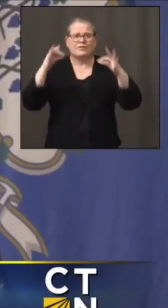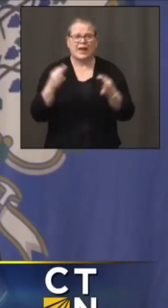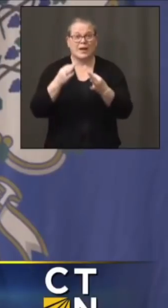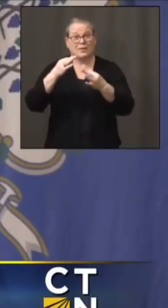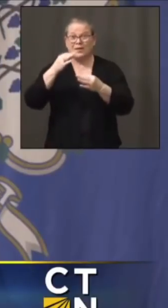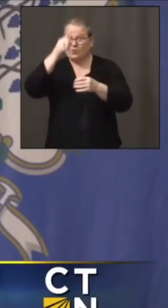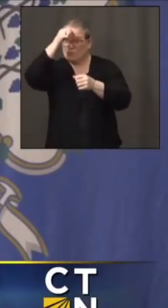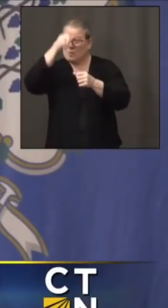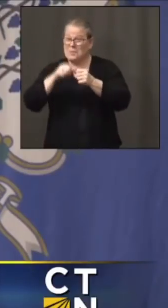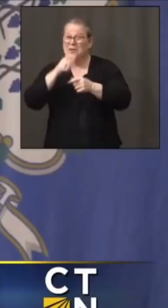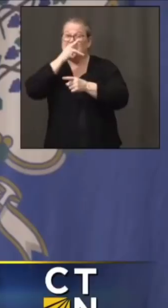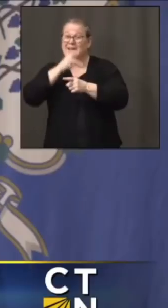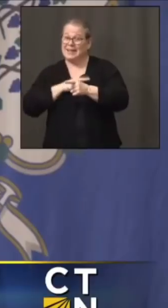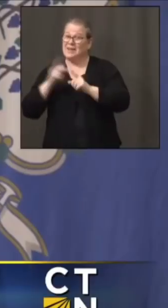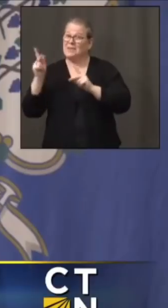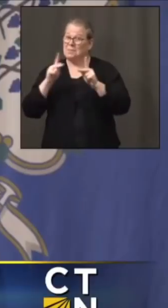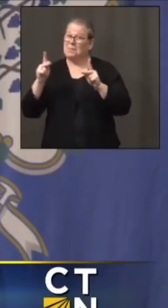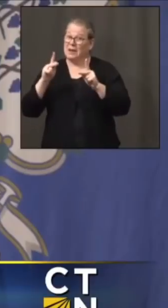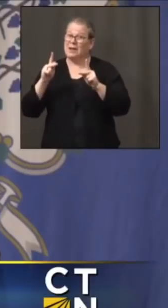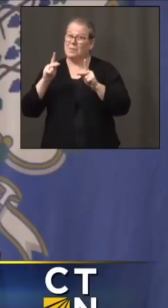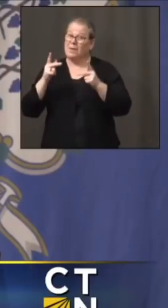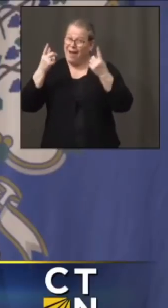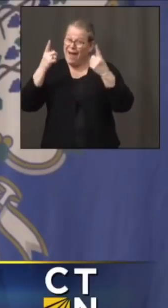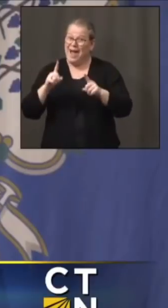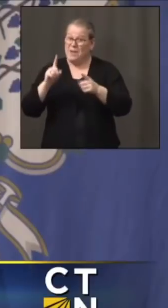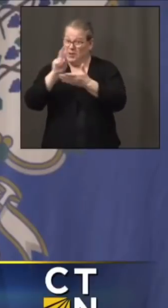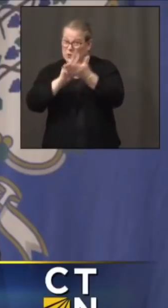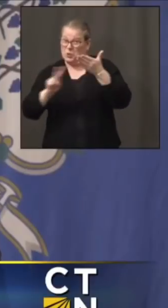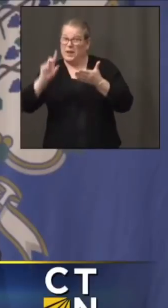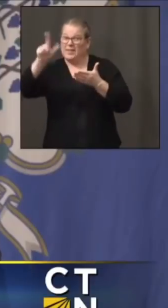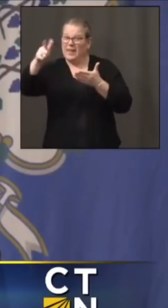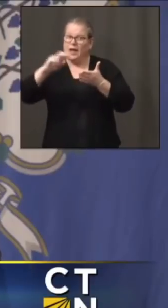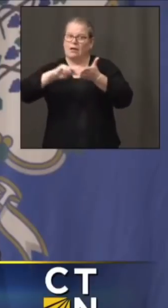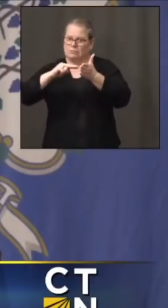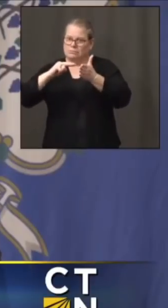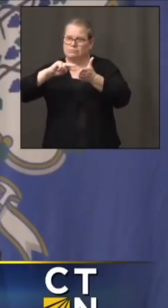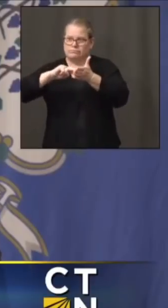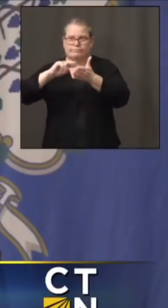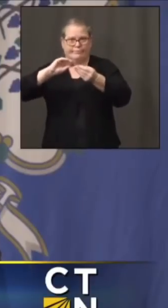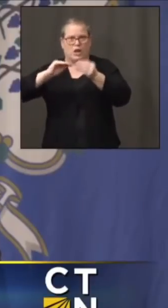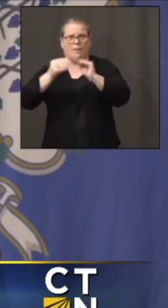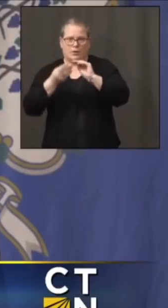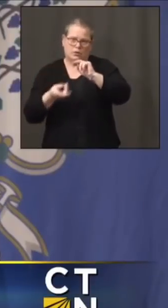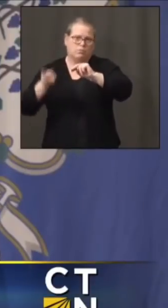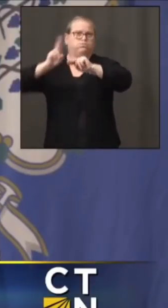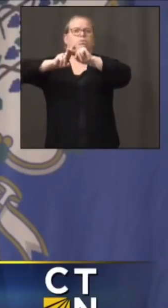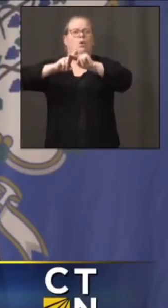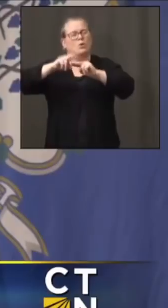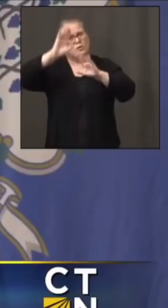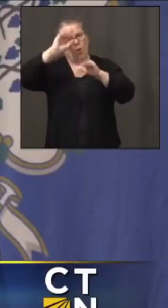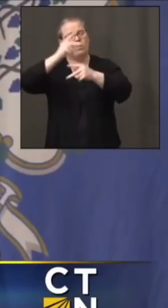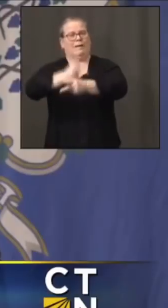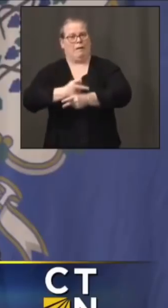to temper my optimism with a note of caution. Be careful a little bit longer, then we'll get out of it a little bit faster.